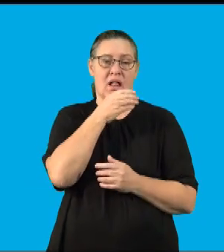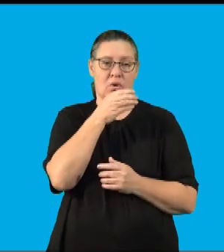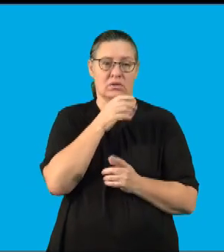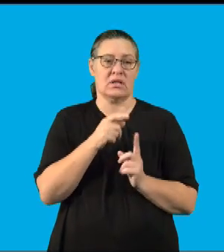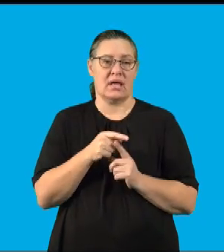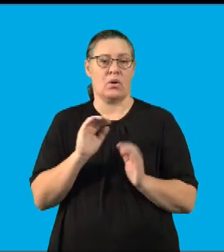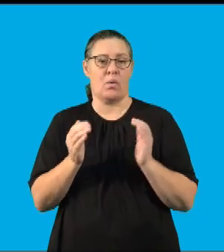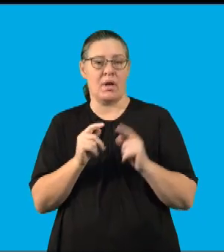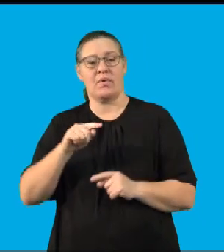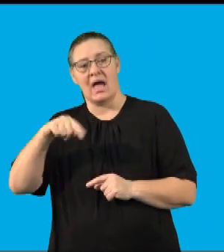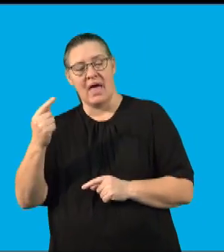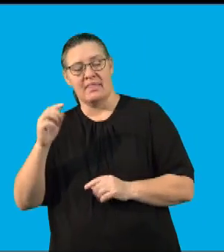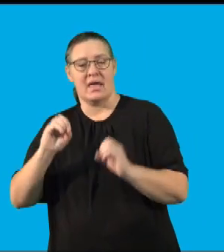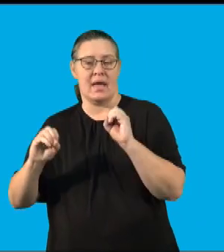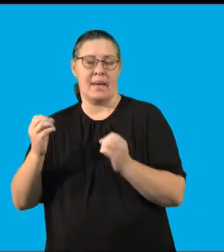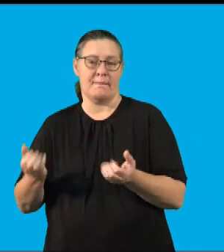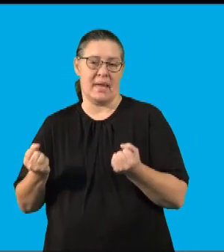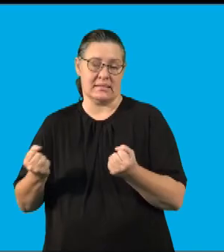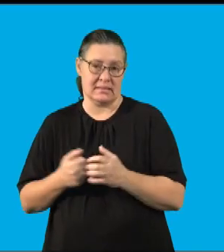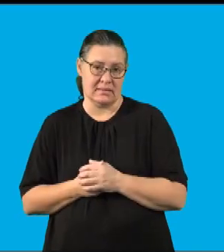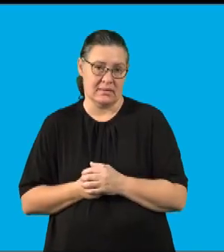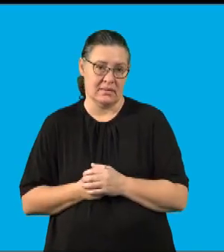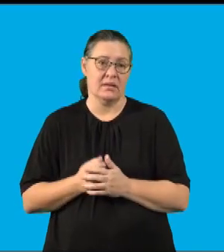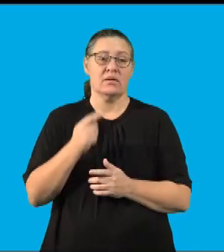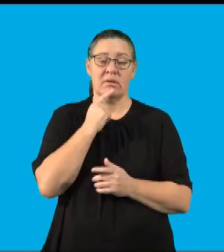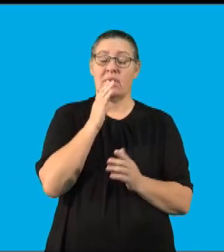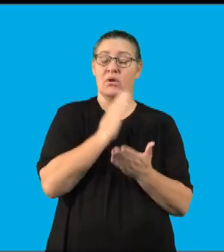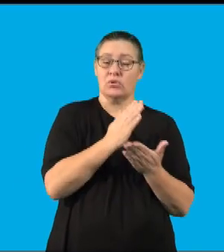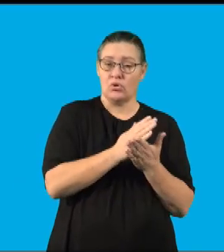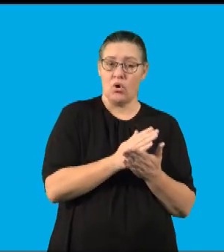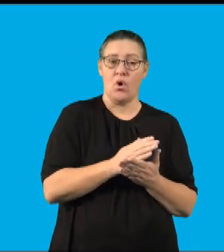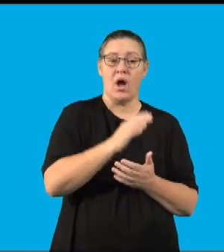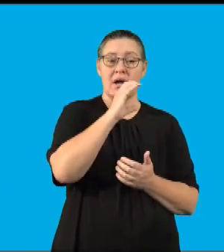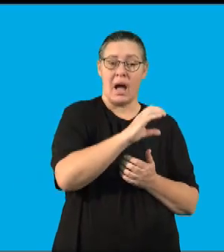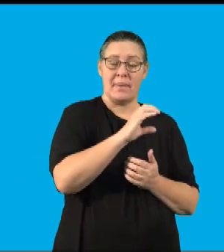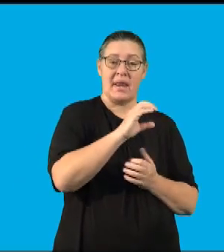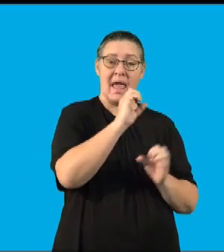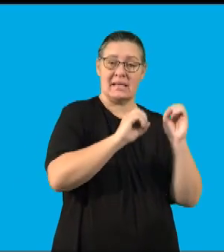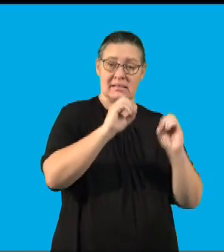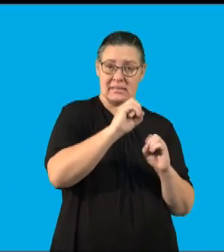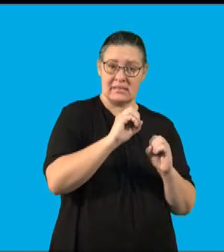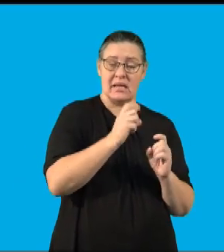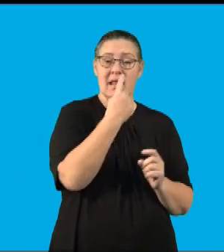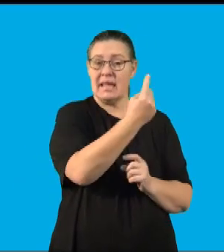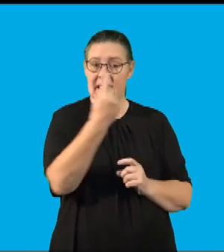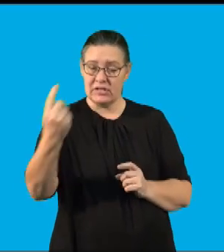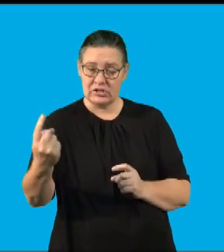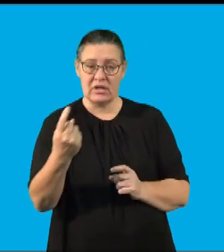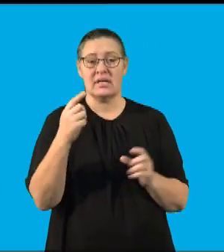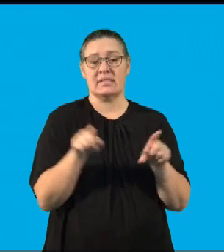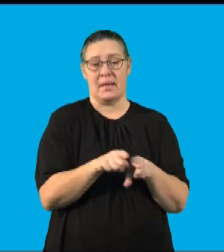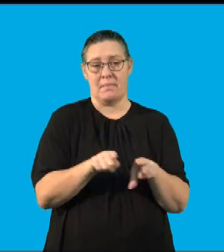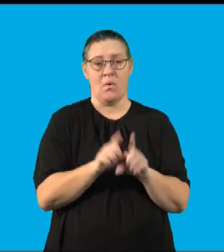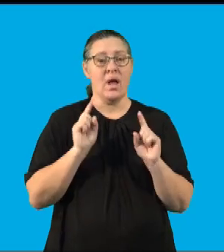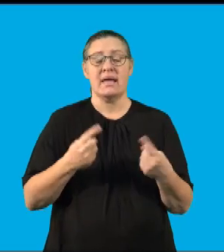alcohols of comparable masses. Now, when we are comparing substances, we need to make sure that the number of carbon atoms on each, they are the